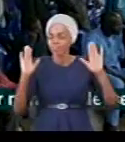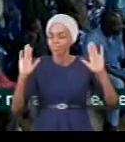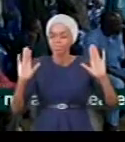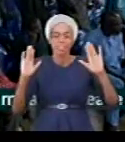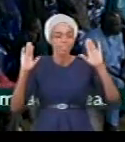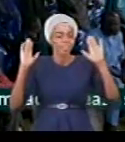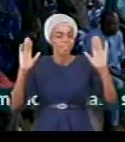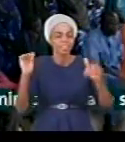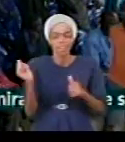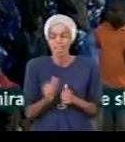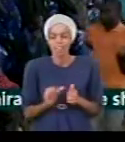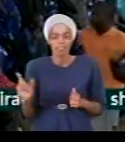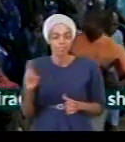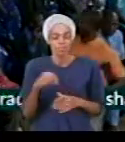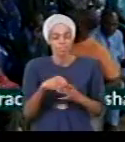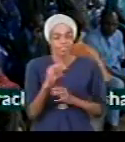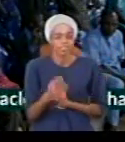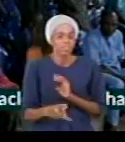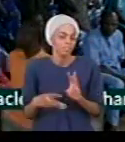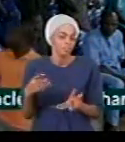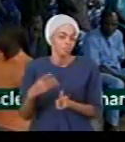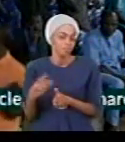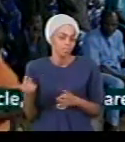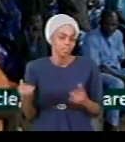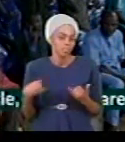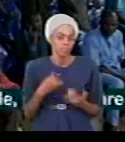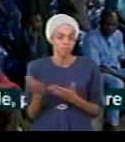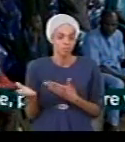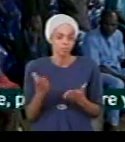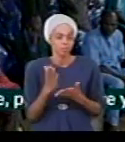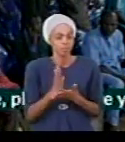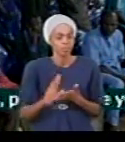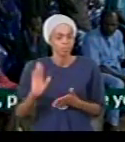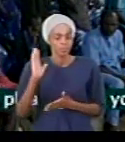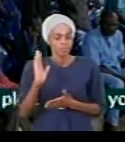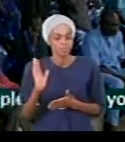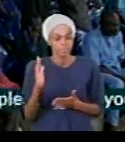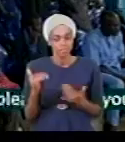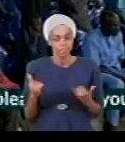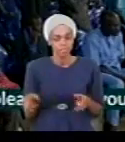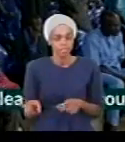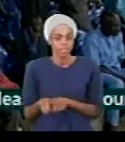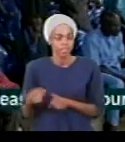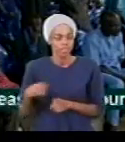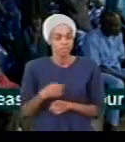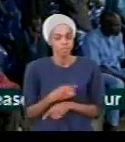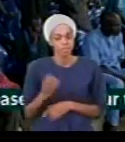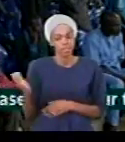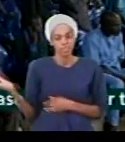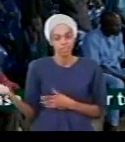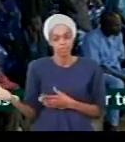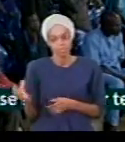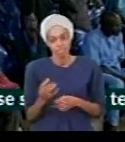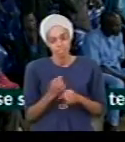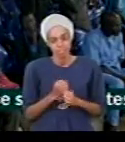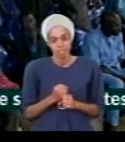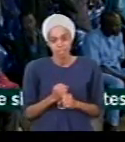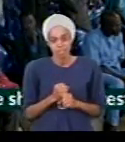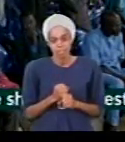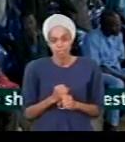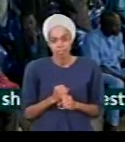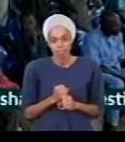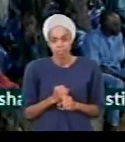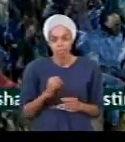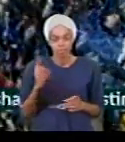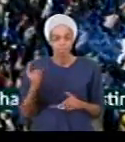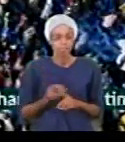right now as we're receiving on the social media. Godwin Godem had pains in the leg